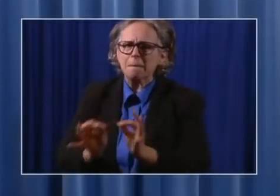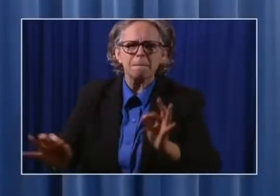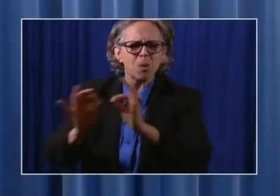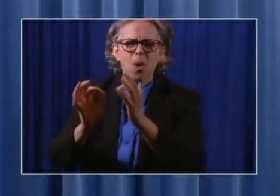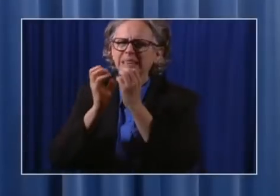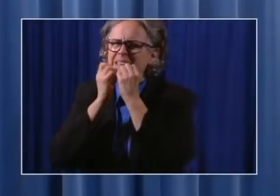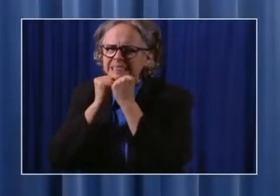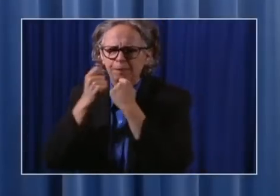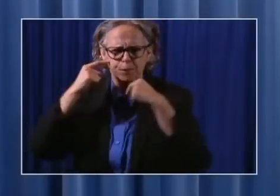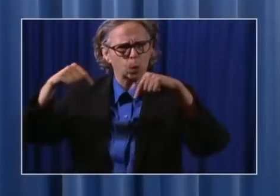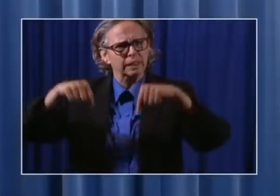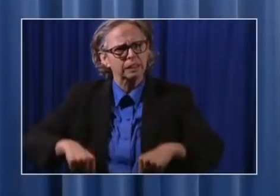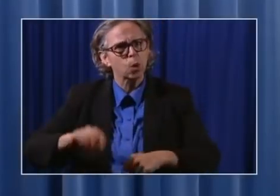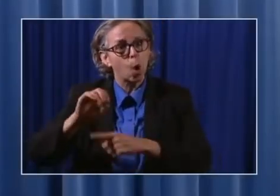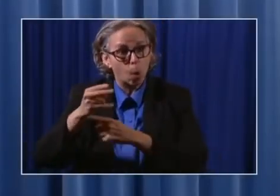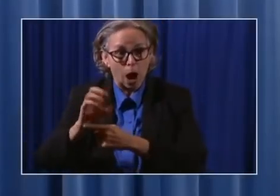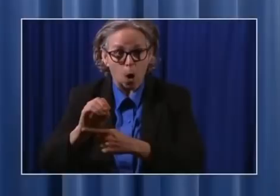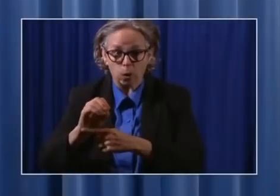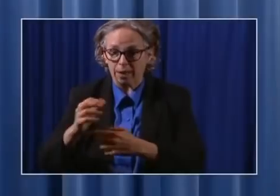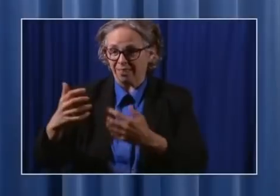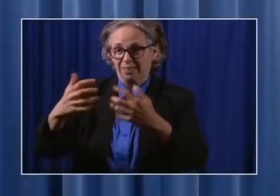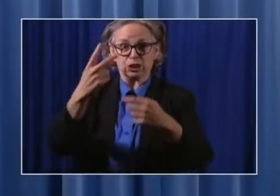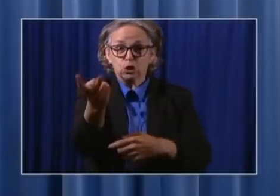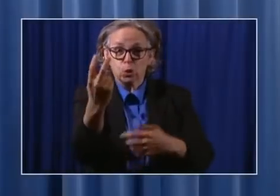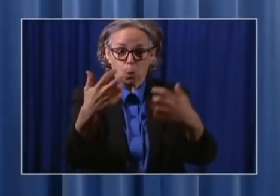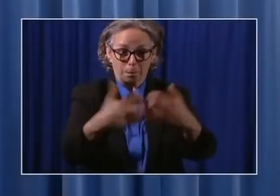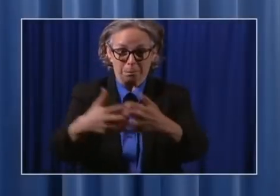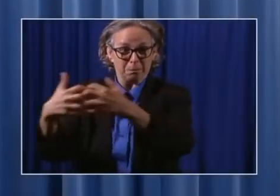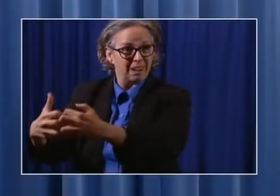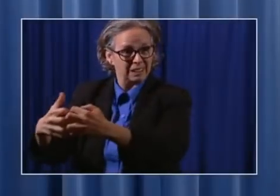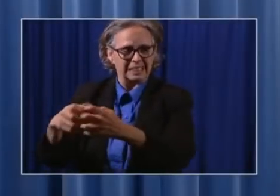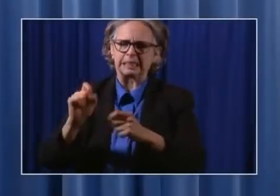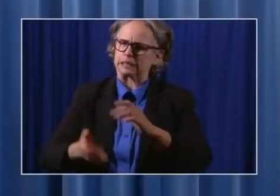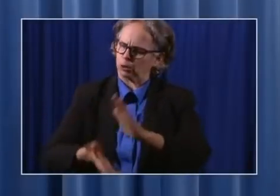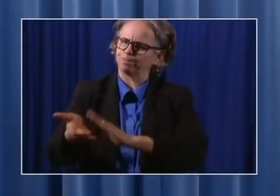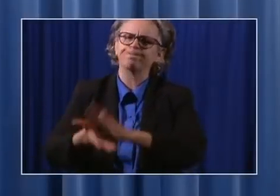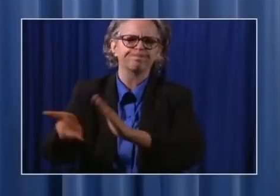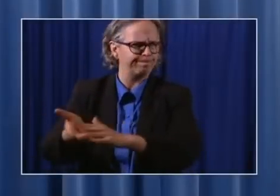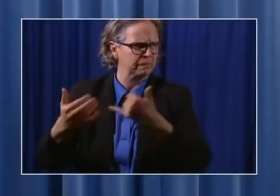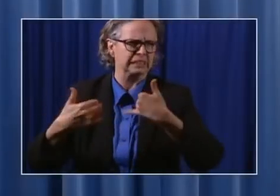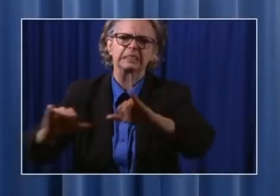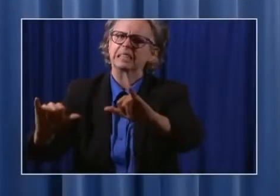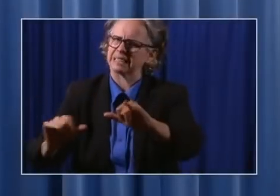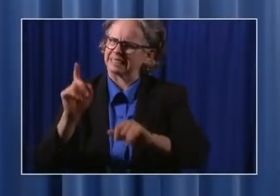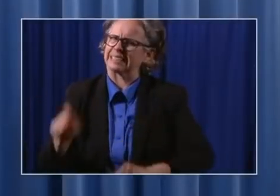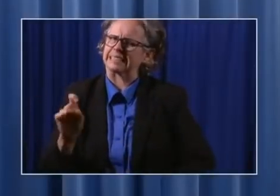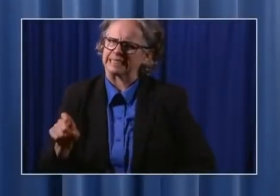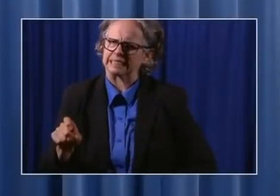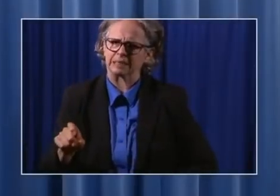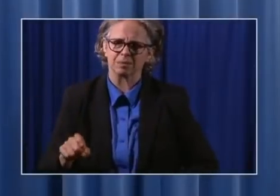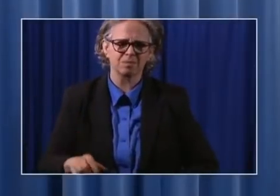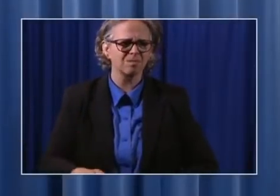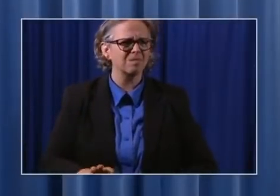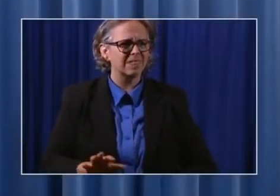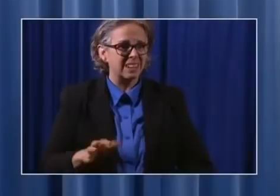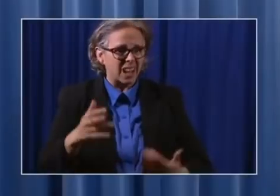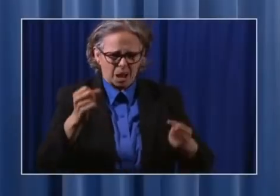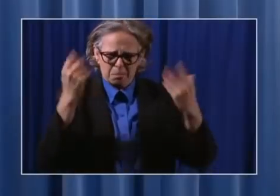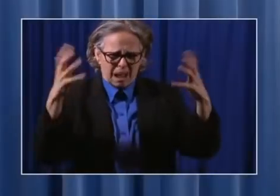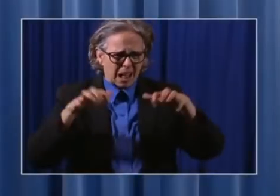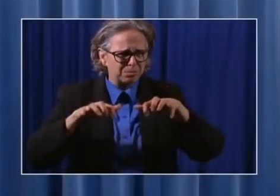here that are functioning should continue to function. We have a lot of jobs, 1,500, I think, jobs at